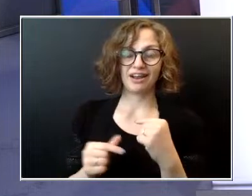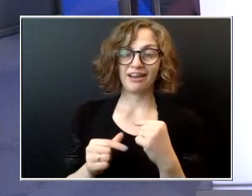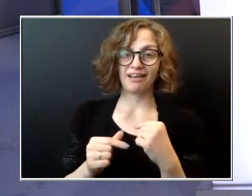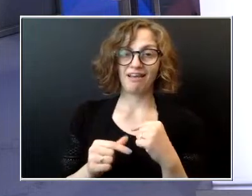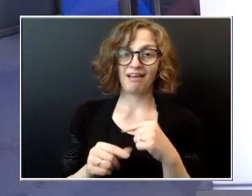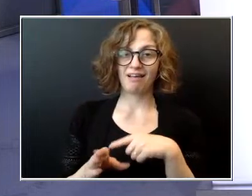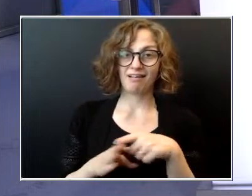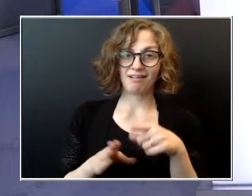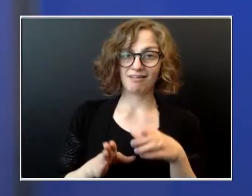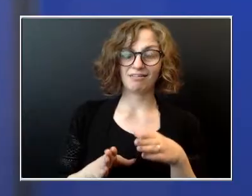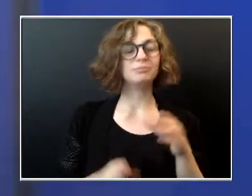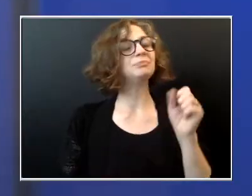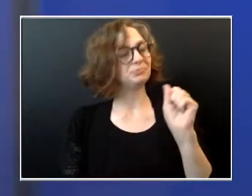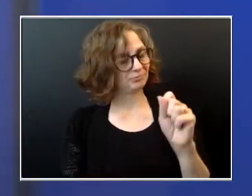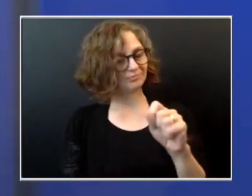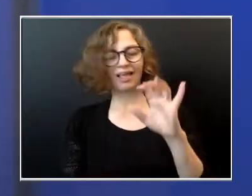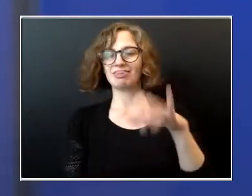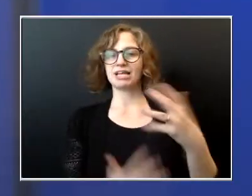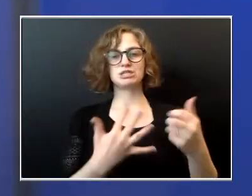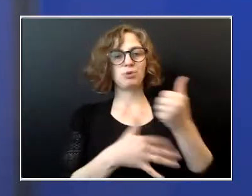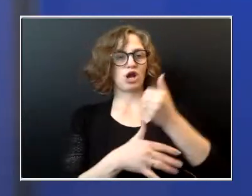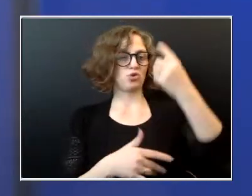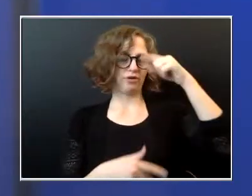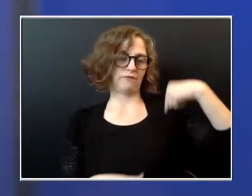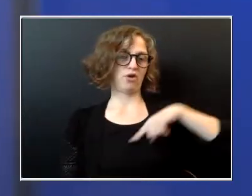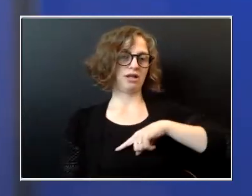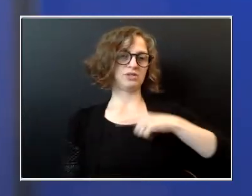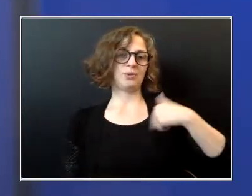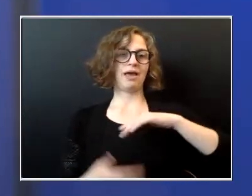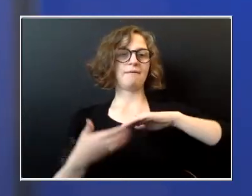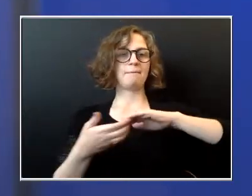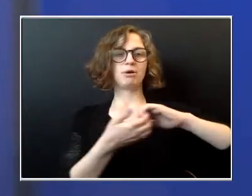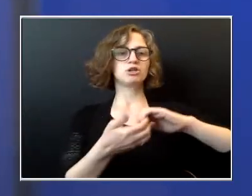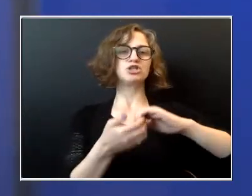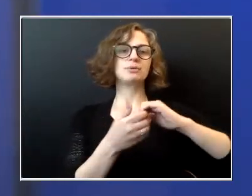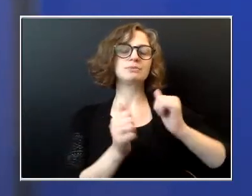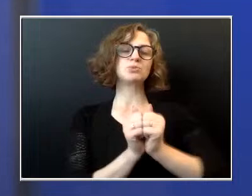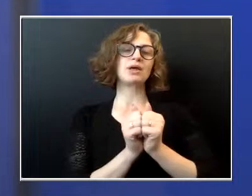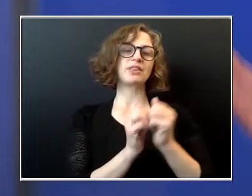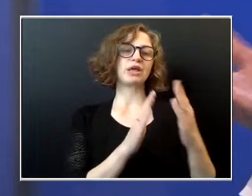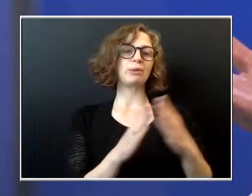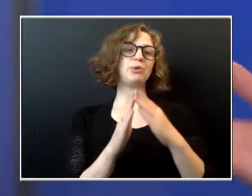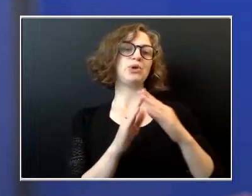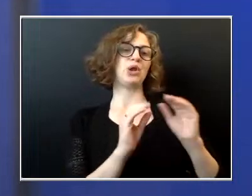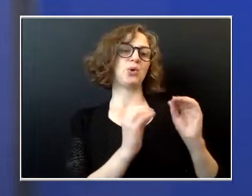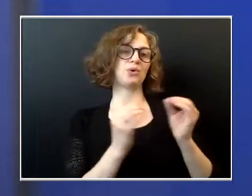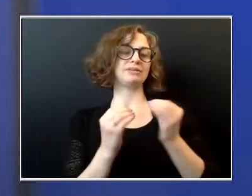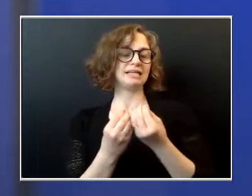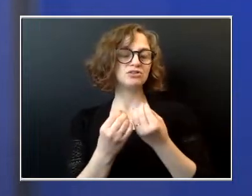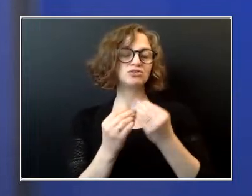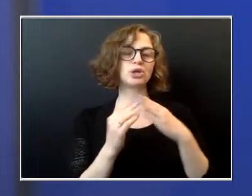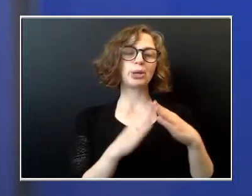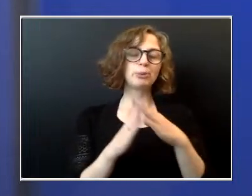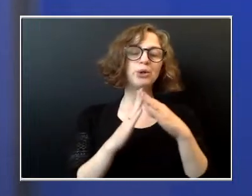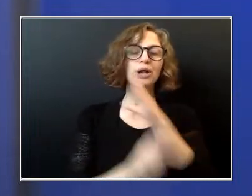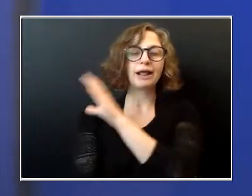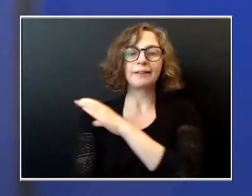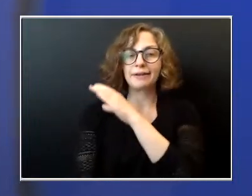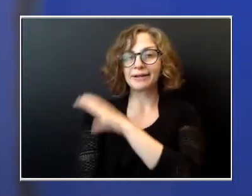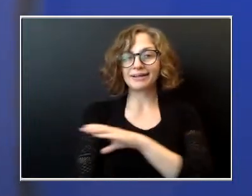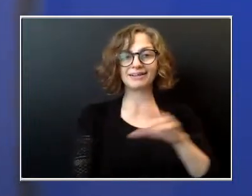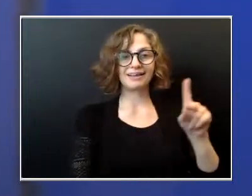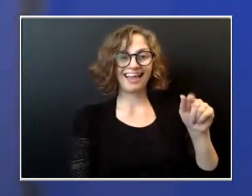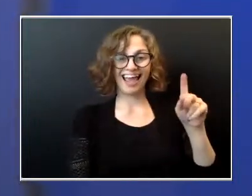Center. So we have partnerships with community organizations and clinics. In fact, Katie is part of one of